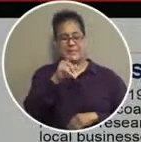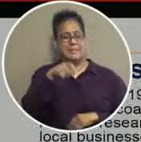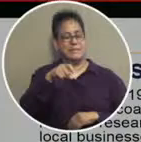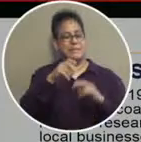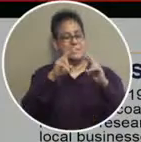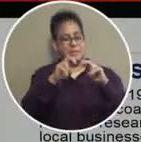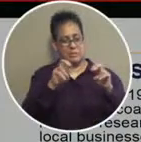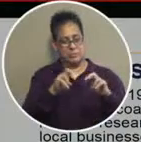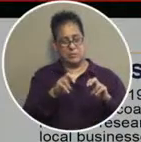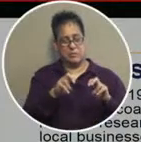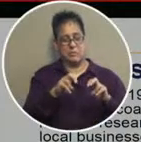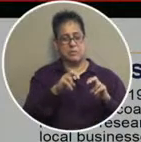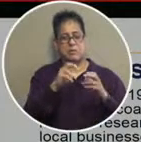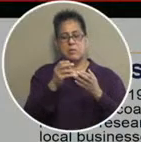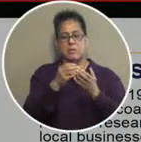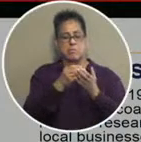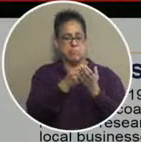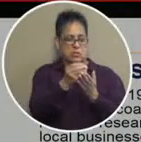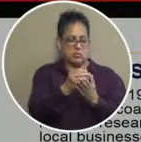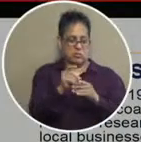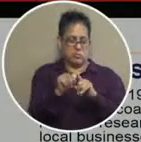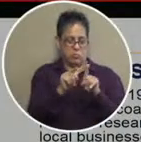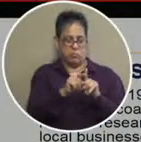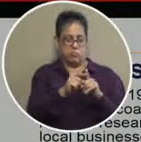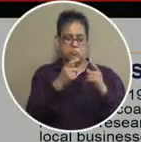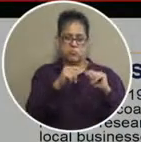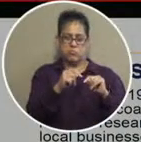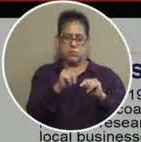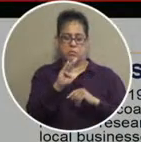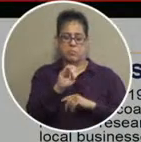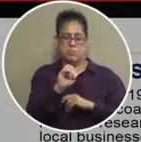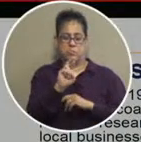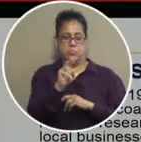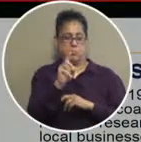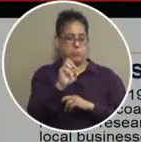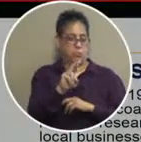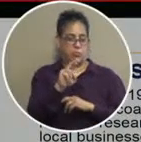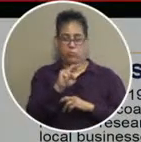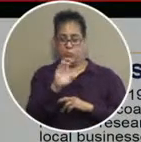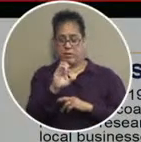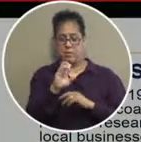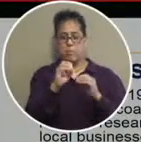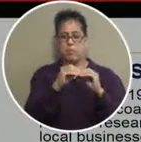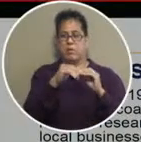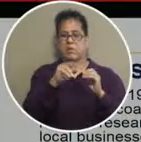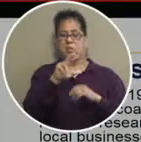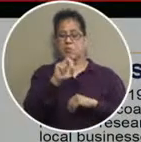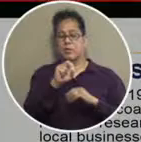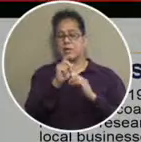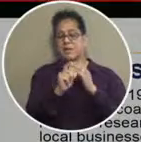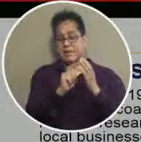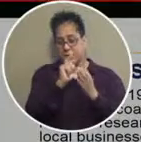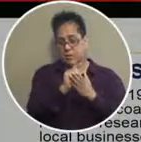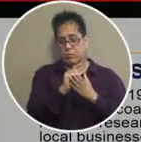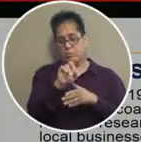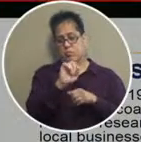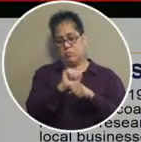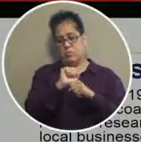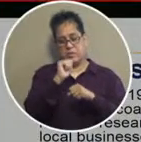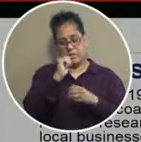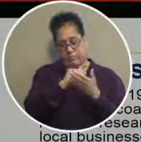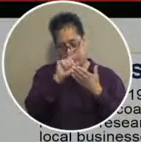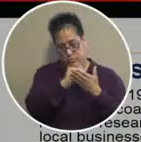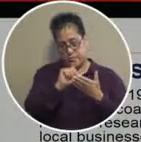assessment and purchasing effort to supplement the work of border rack, requiring over 30 hours of her work each